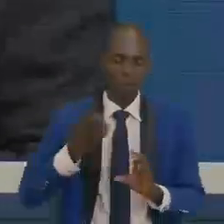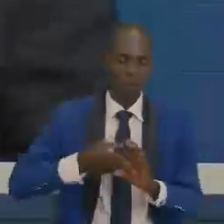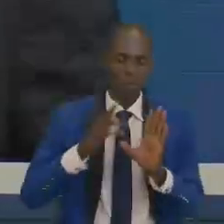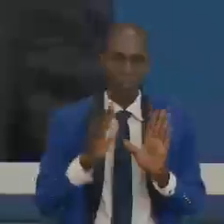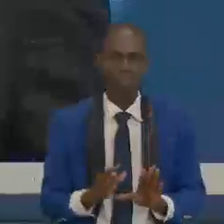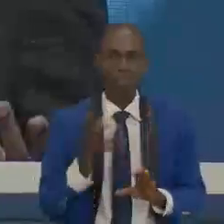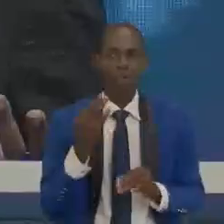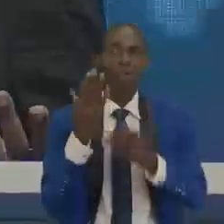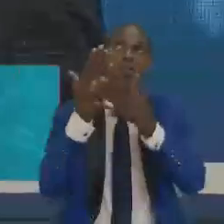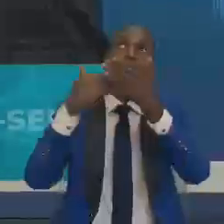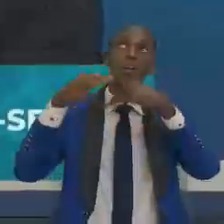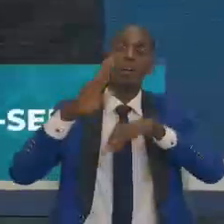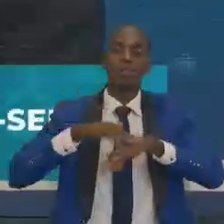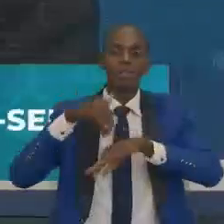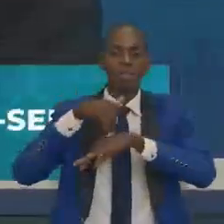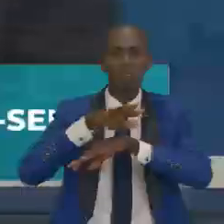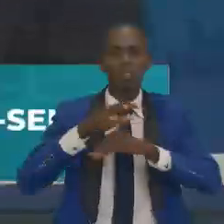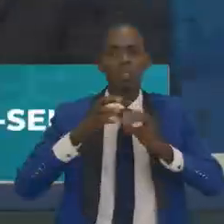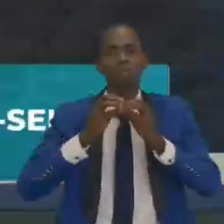heaven-sent abundance.